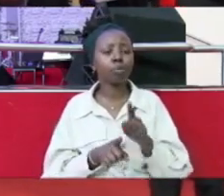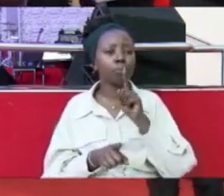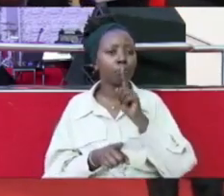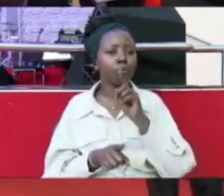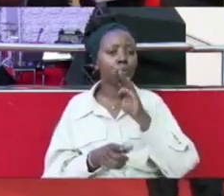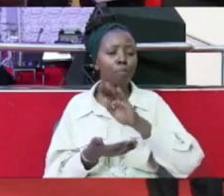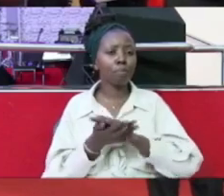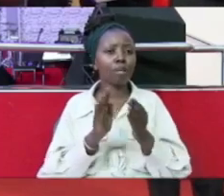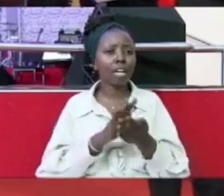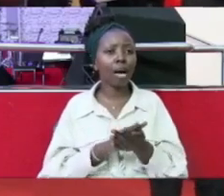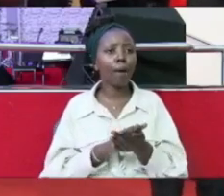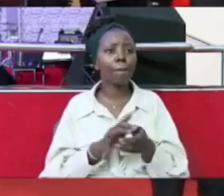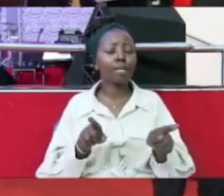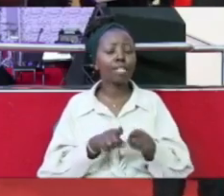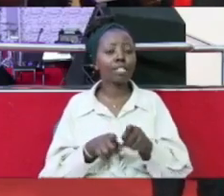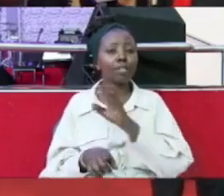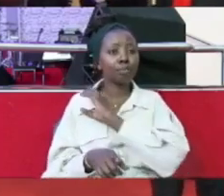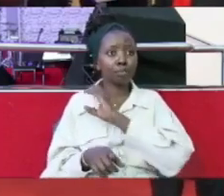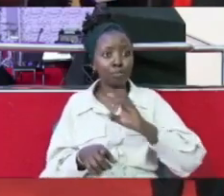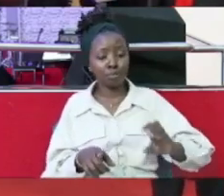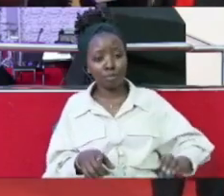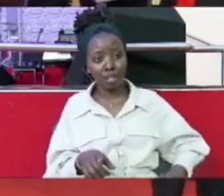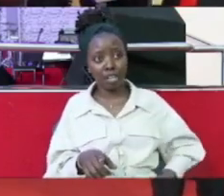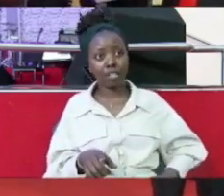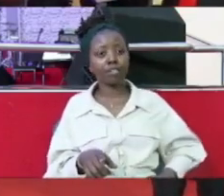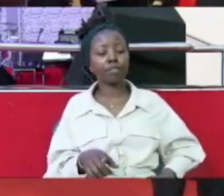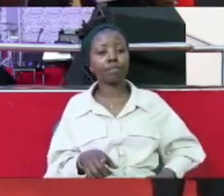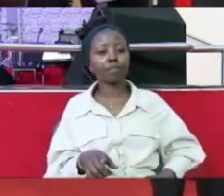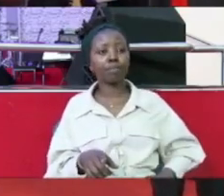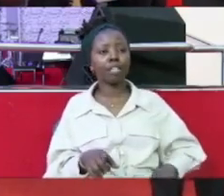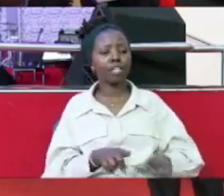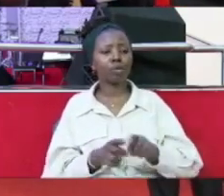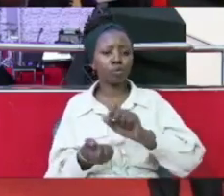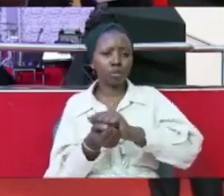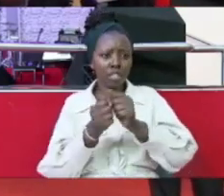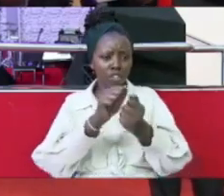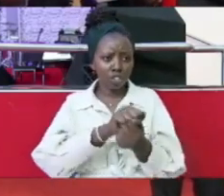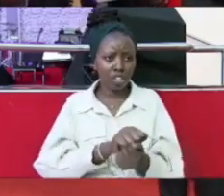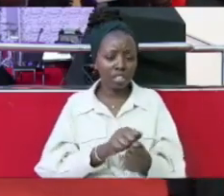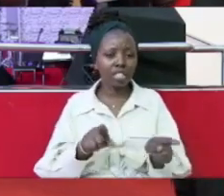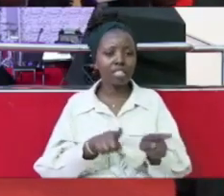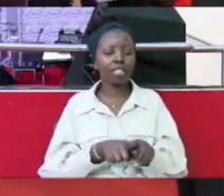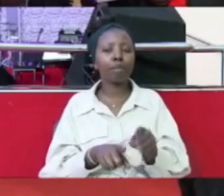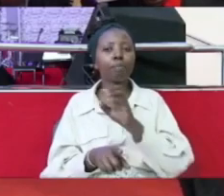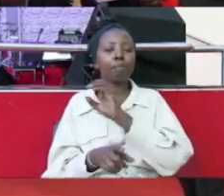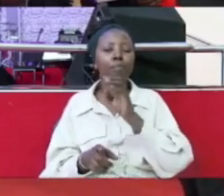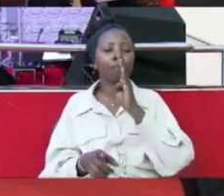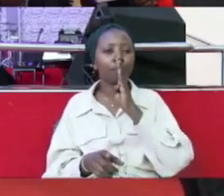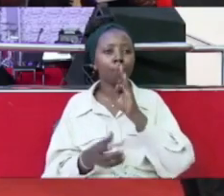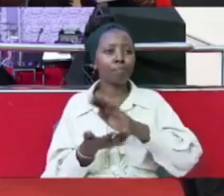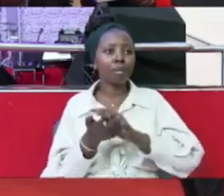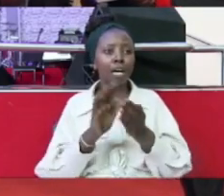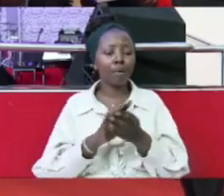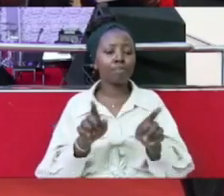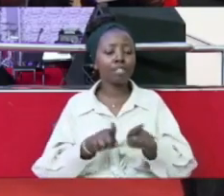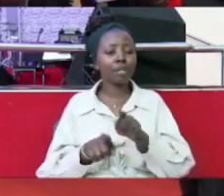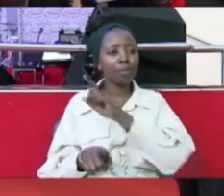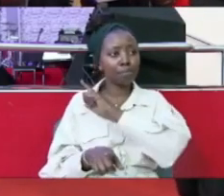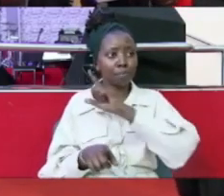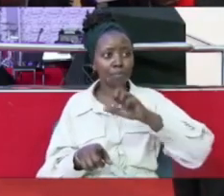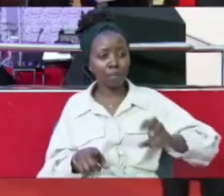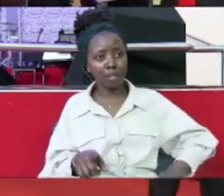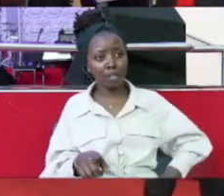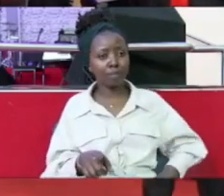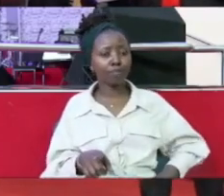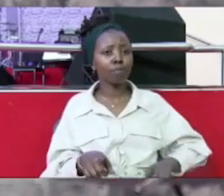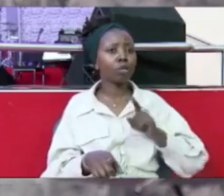it has conversion and conformity. Hapo kuna kubadilishwa na kuna kuligana. So relationship is the ground for conversion.